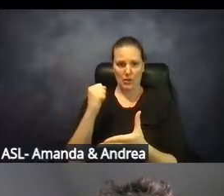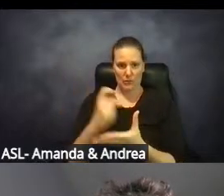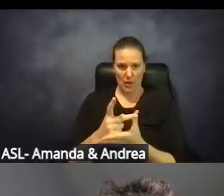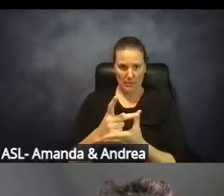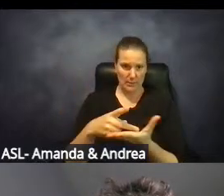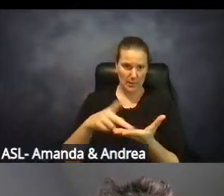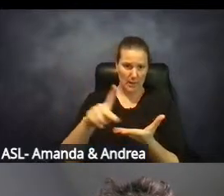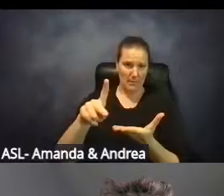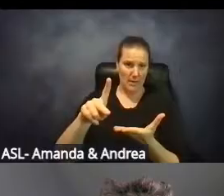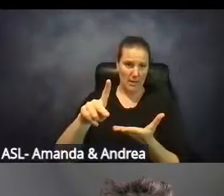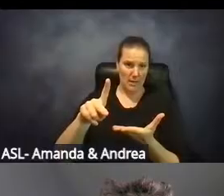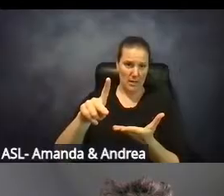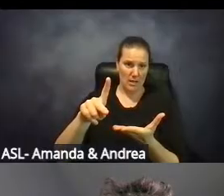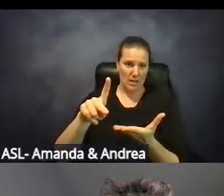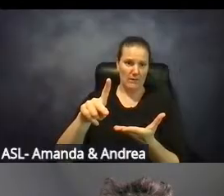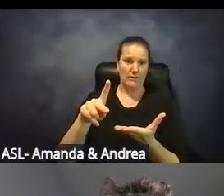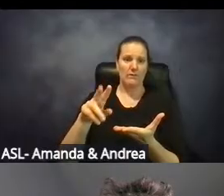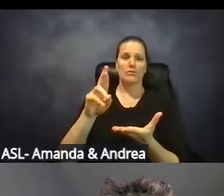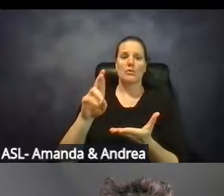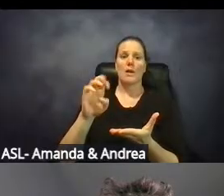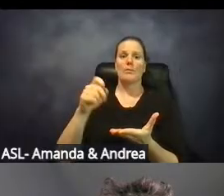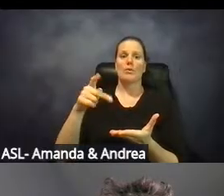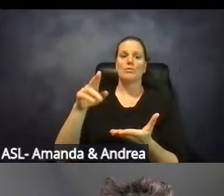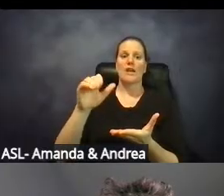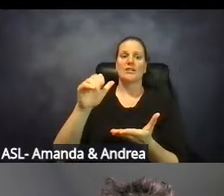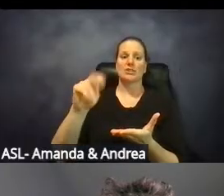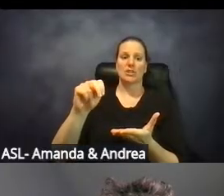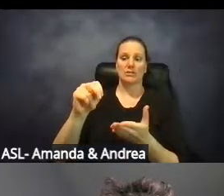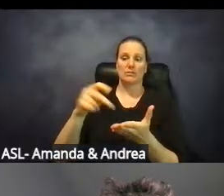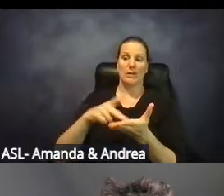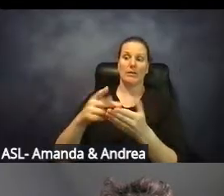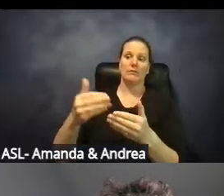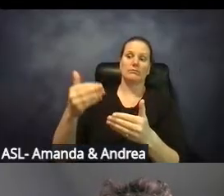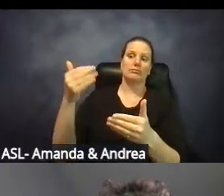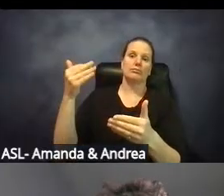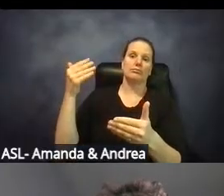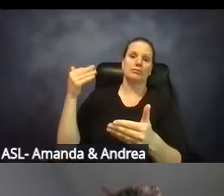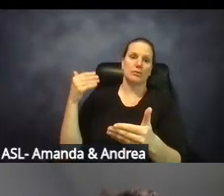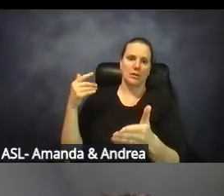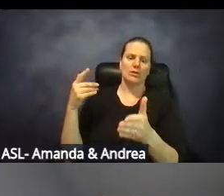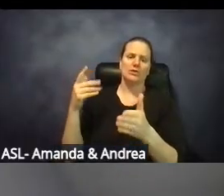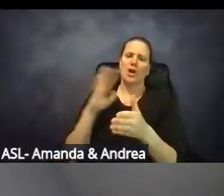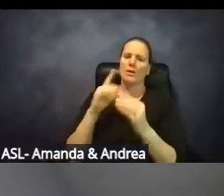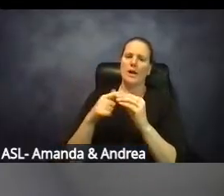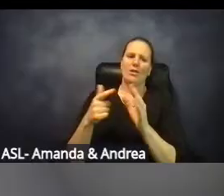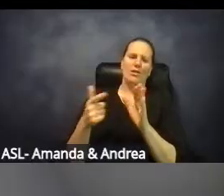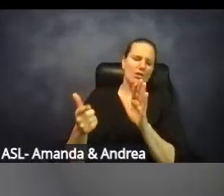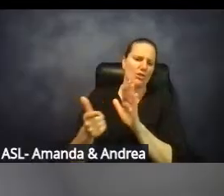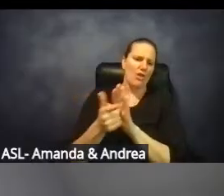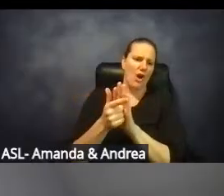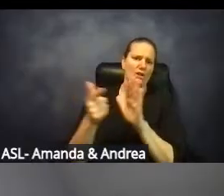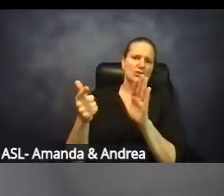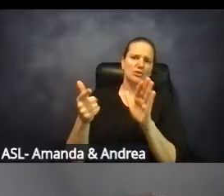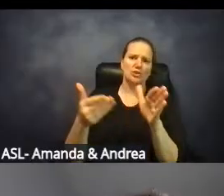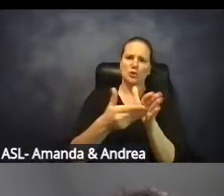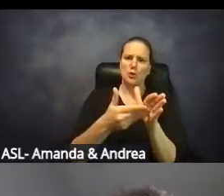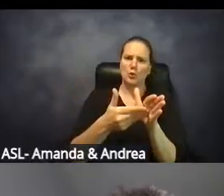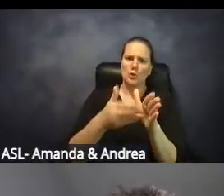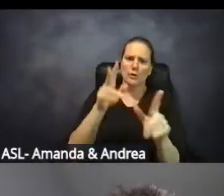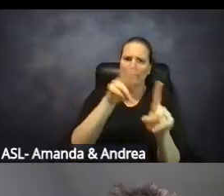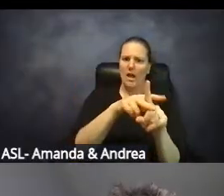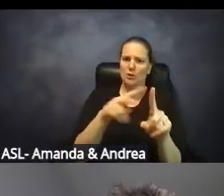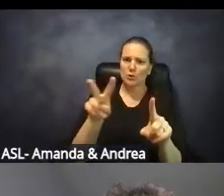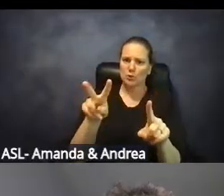payment of reparation that goes back to address a lawsuit filed 2 years